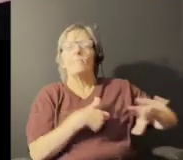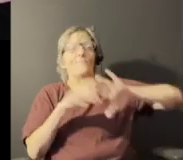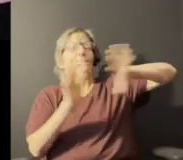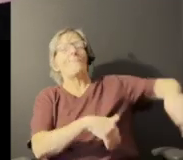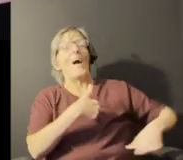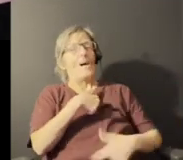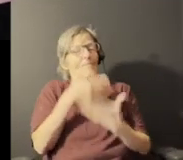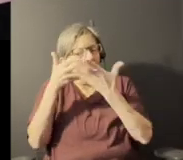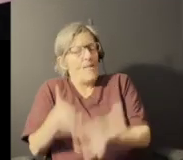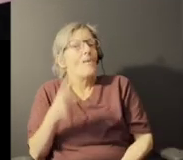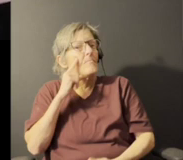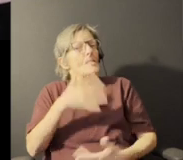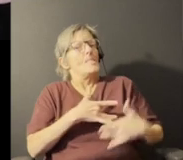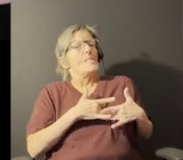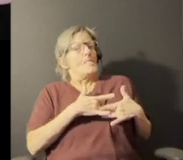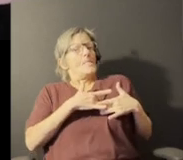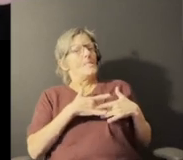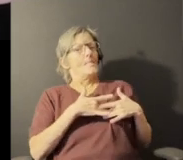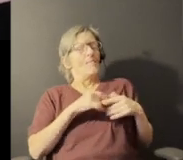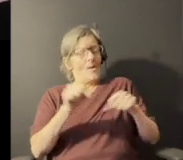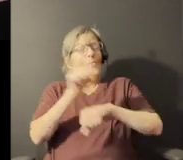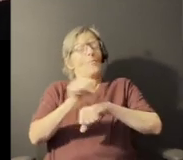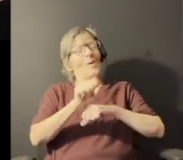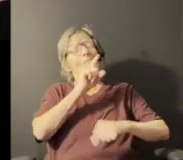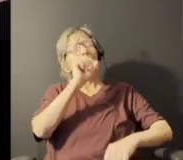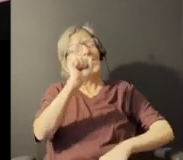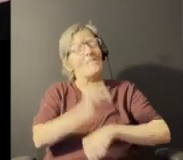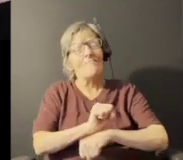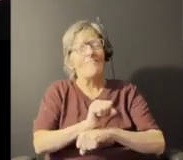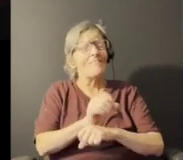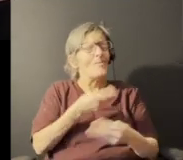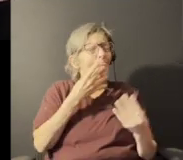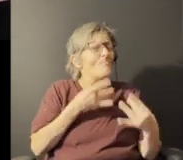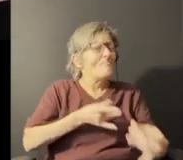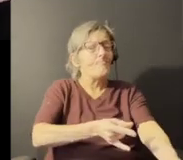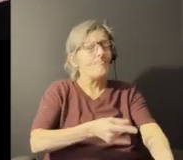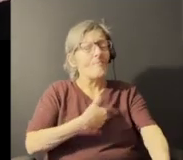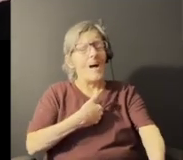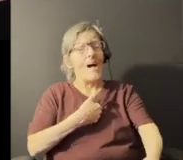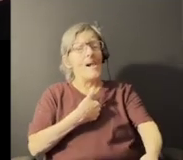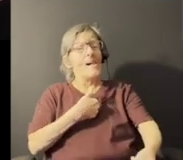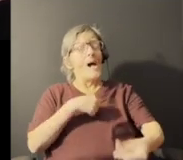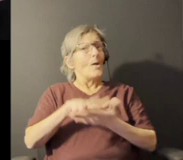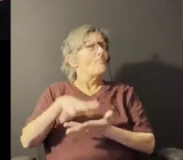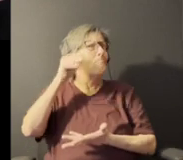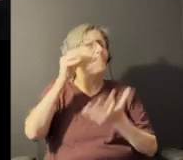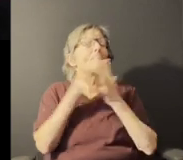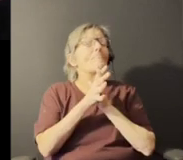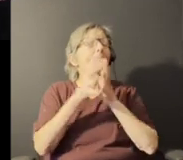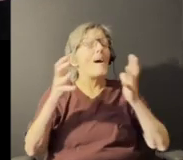And so it worked really well. And I learned a